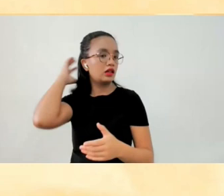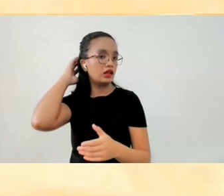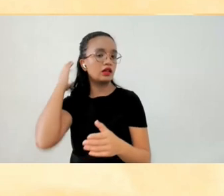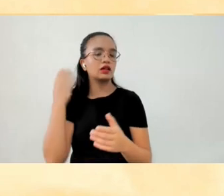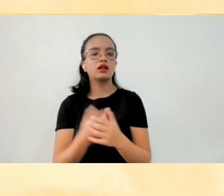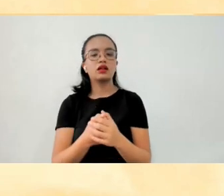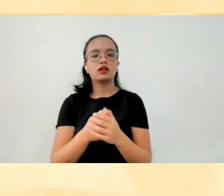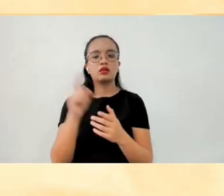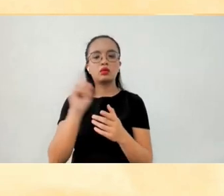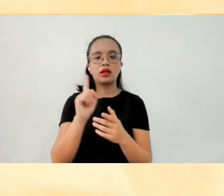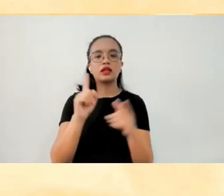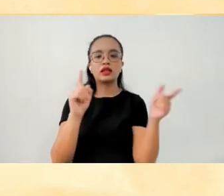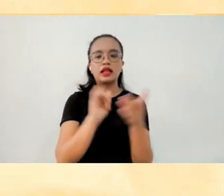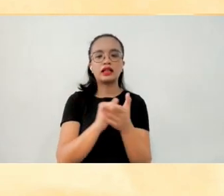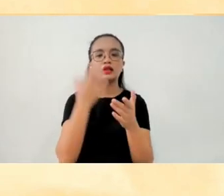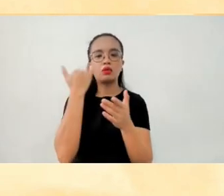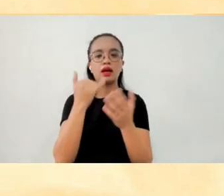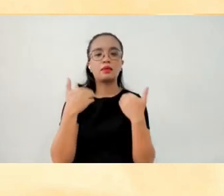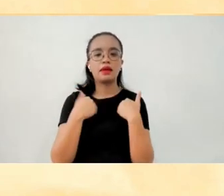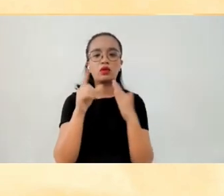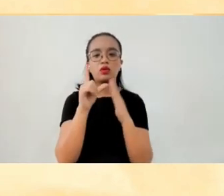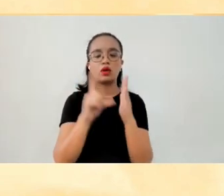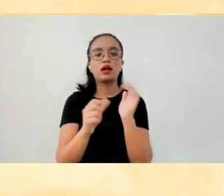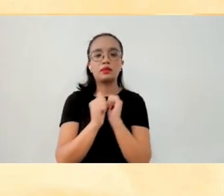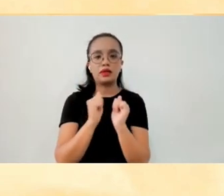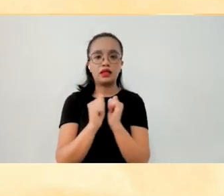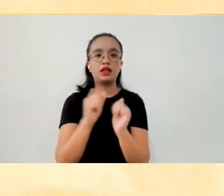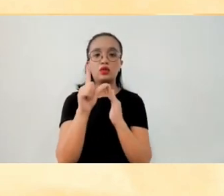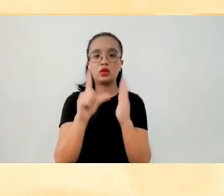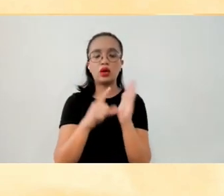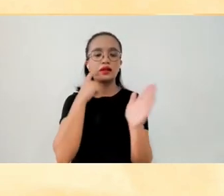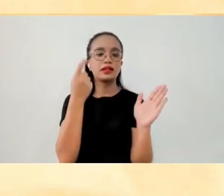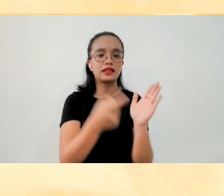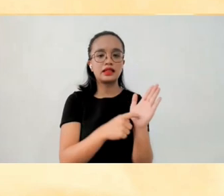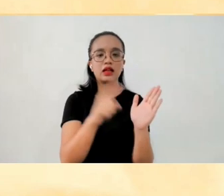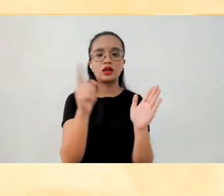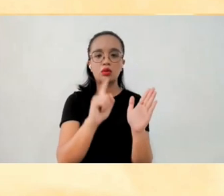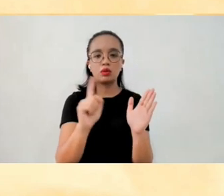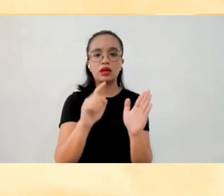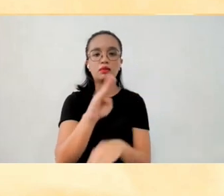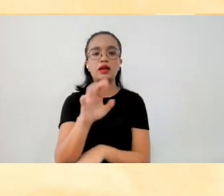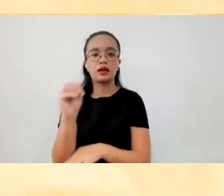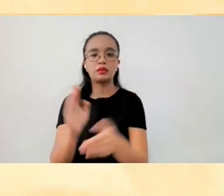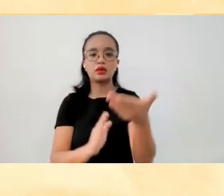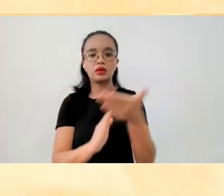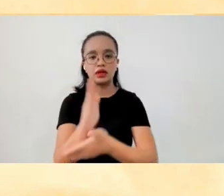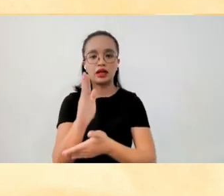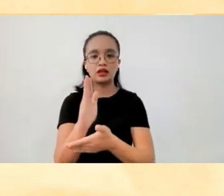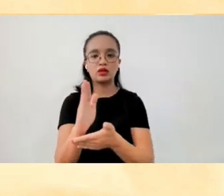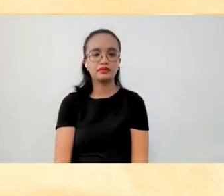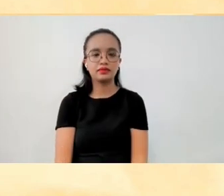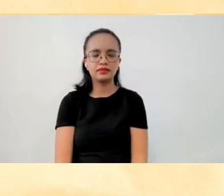a product of this law. It recognizes the Bangsamoro people's aspirations and the right to